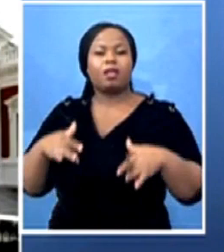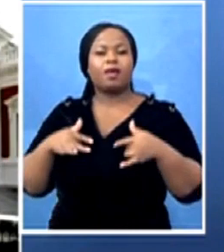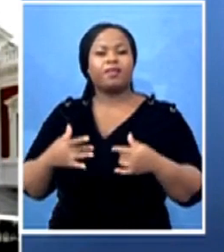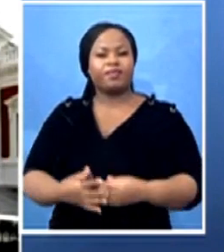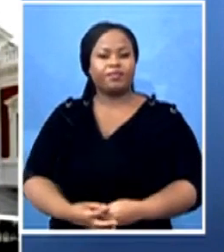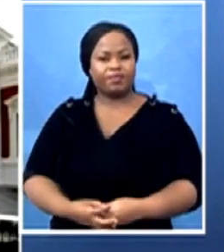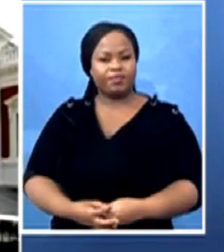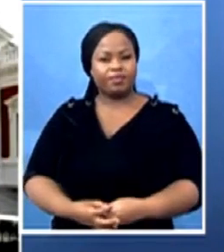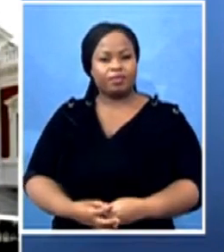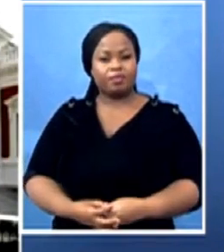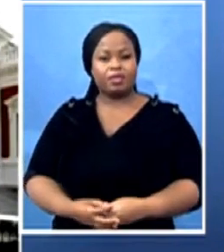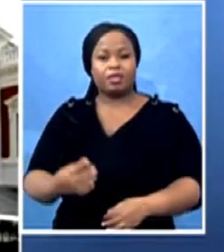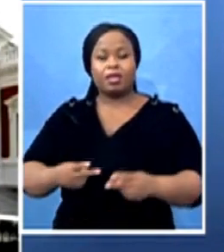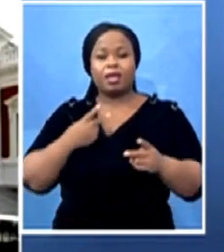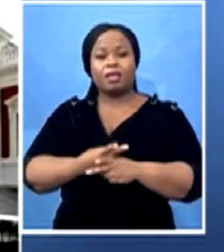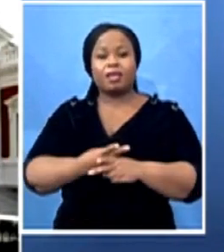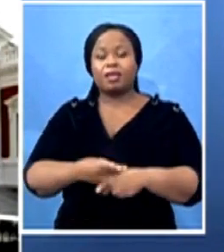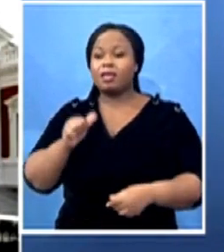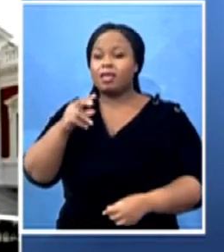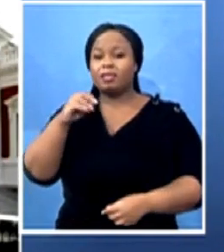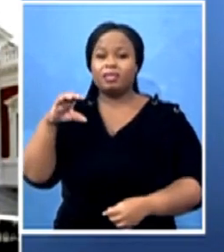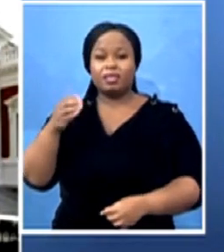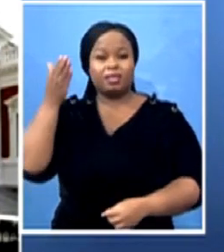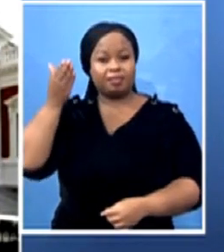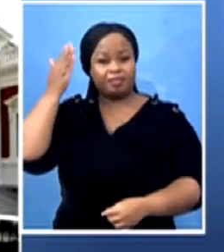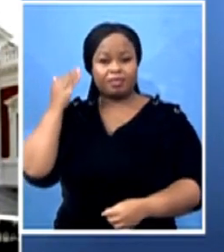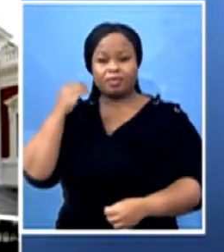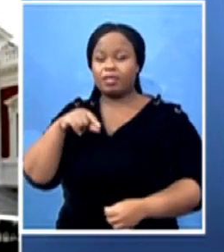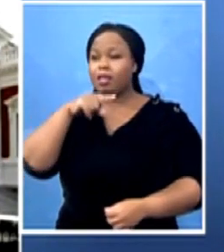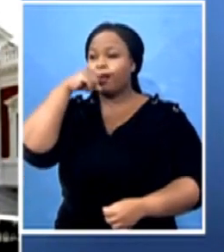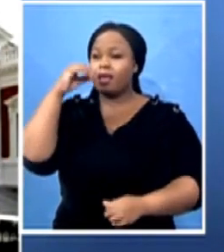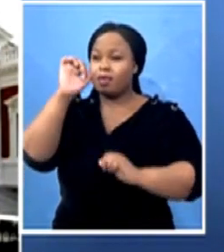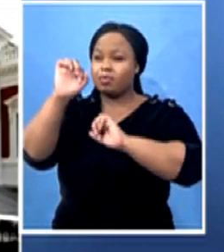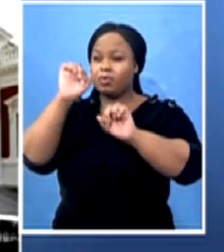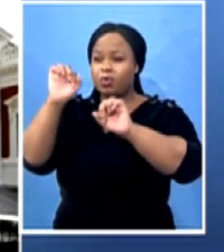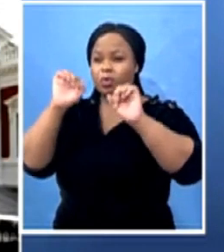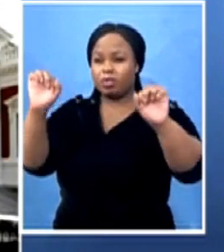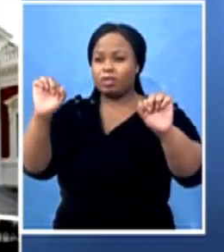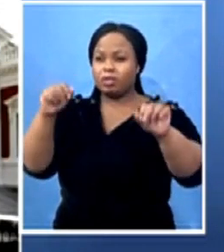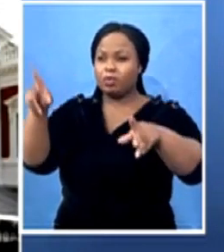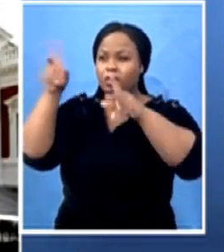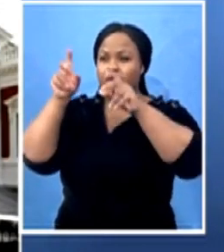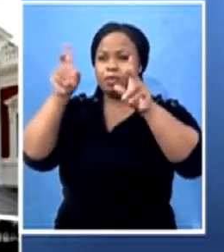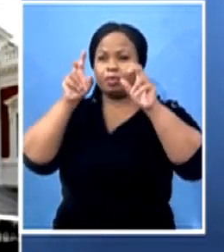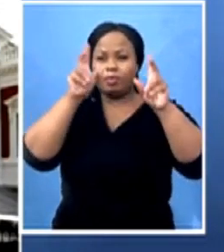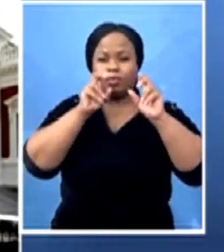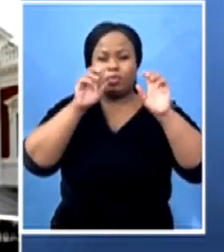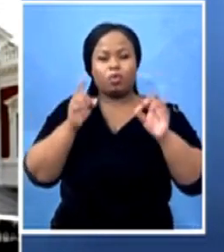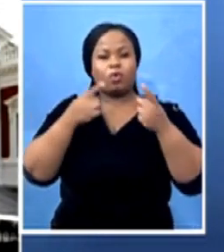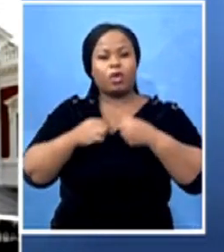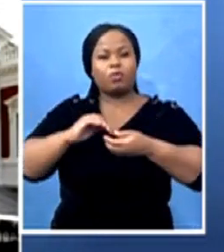ANC, your names reverberated in song and in poem. Your